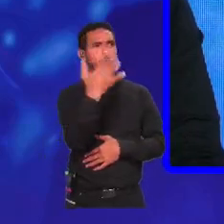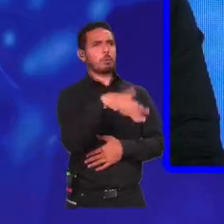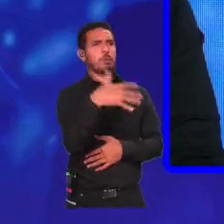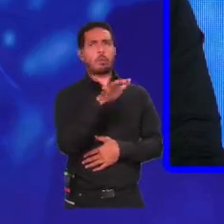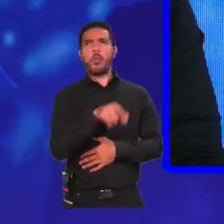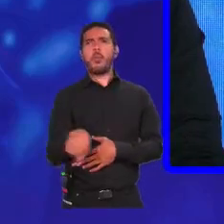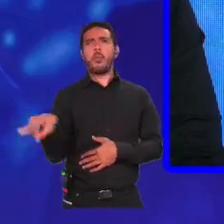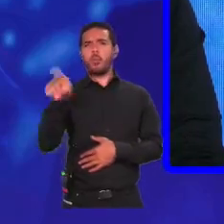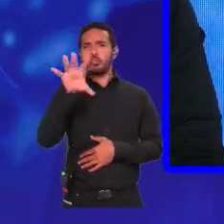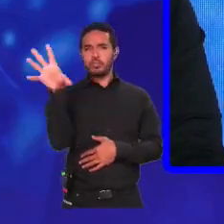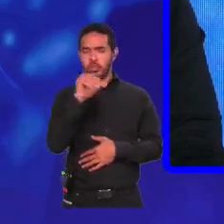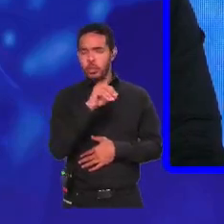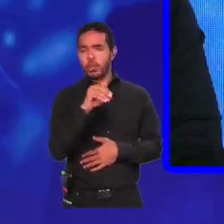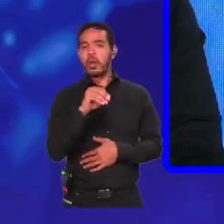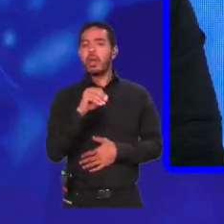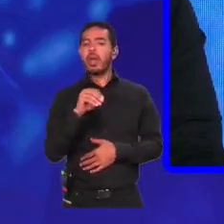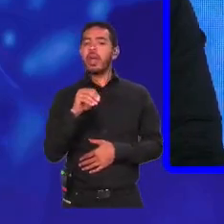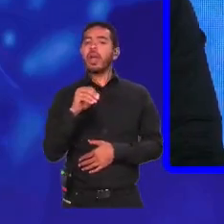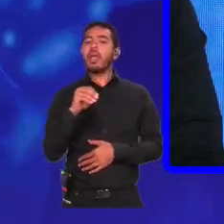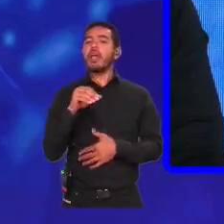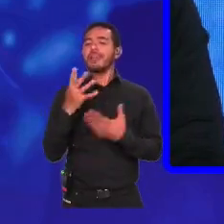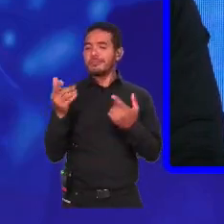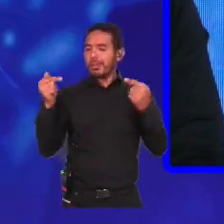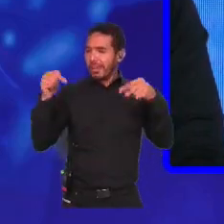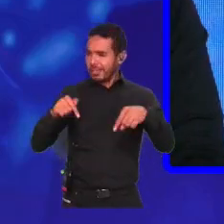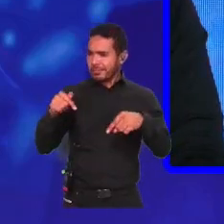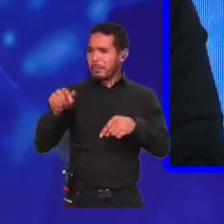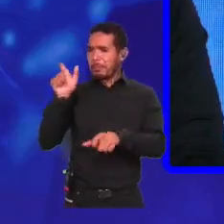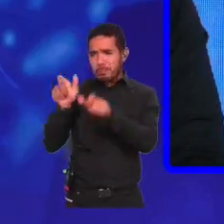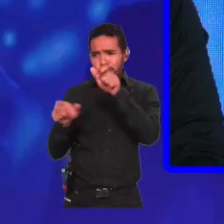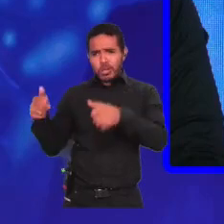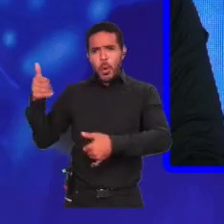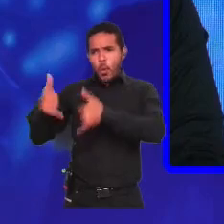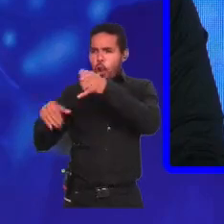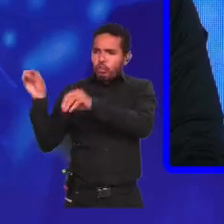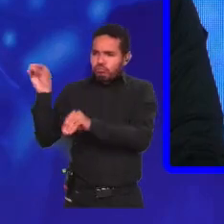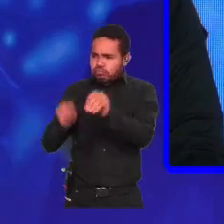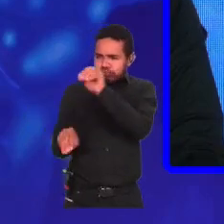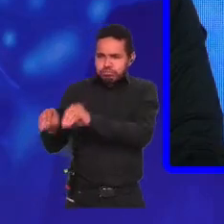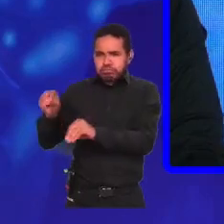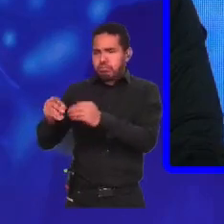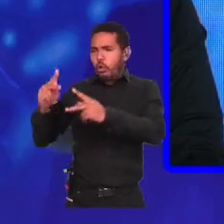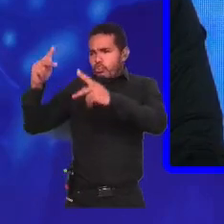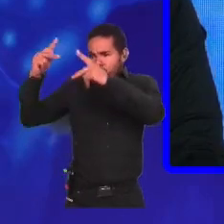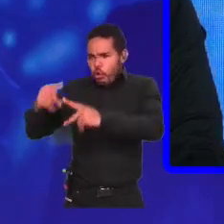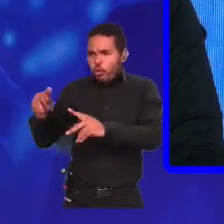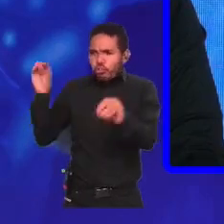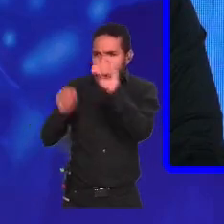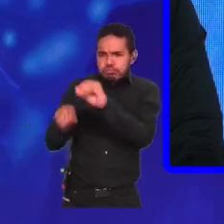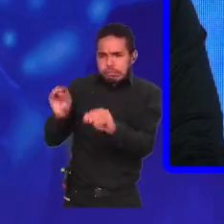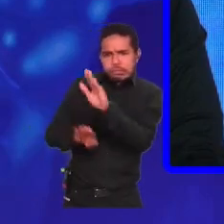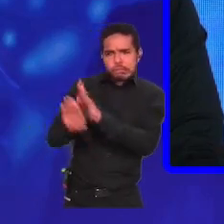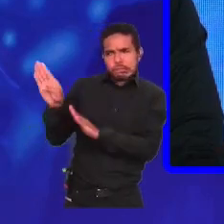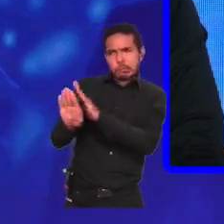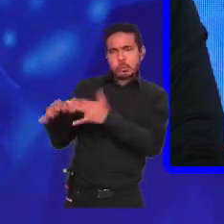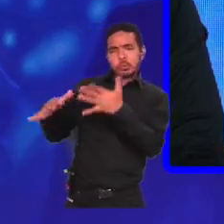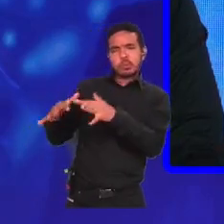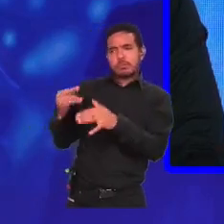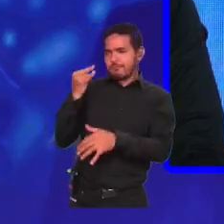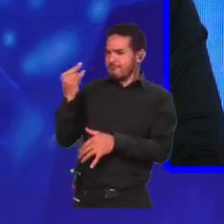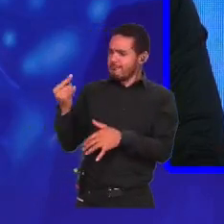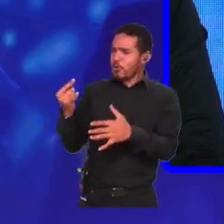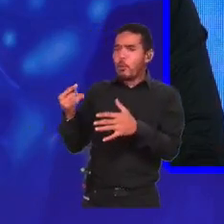here and talk to the people that are making the games here. It's been a really great experience, and just to get a sense of the country and the